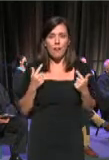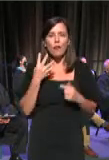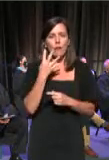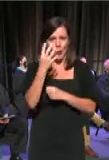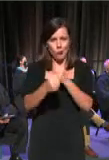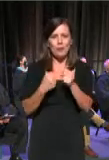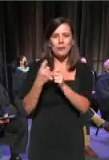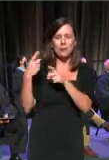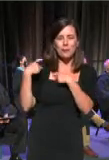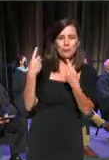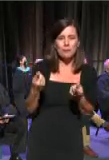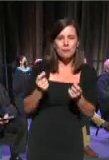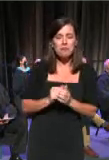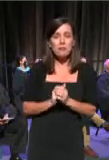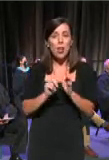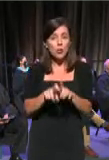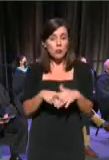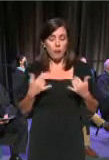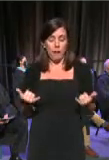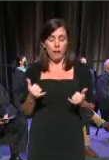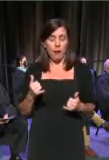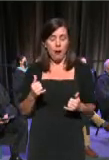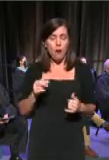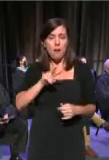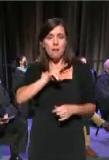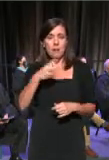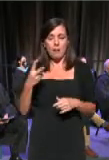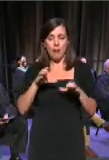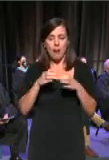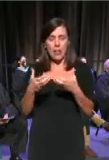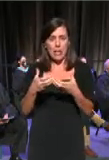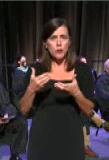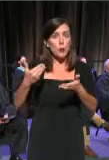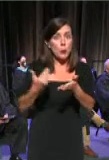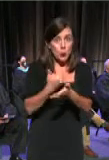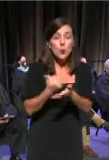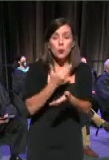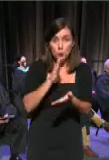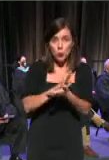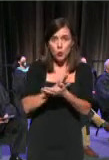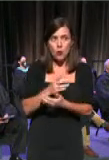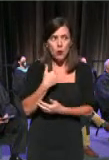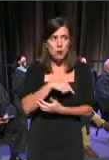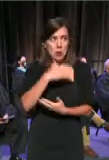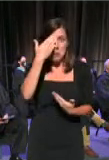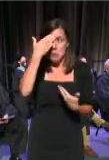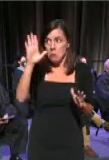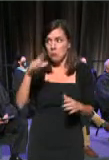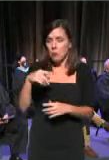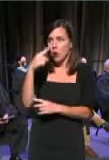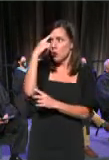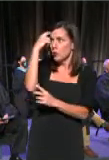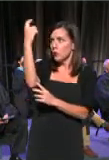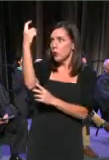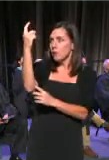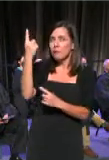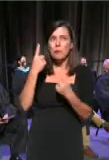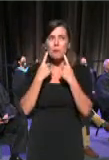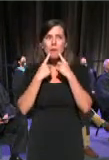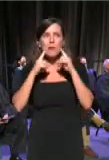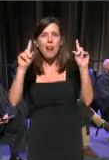4 years. Starting out as a second class to a new school, we weren't sure of what dreams,